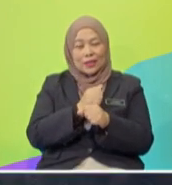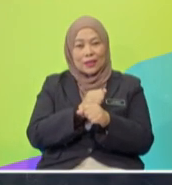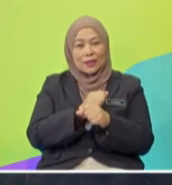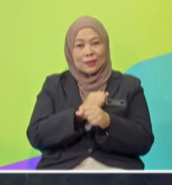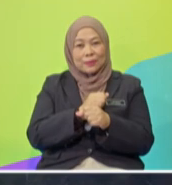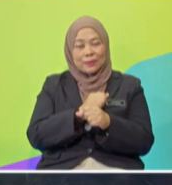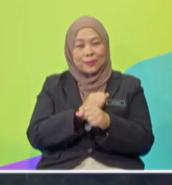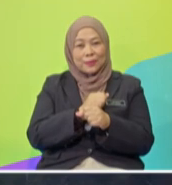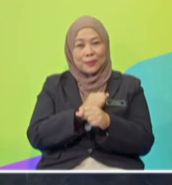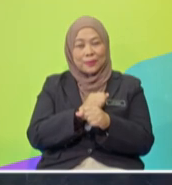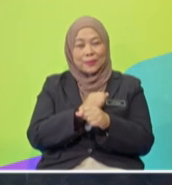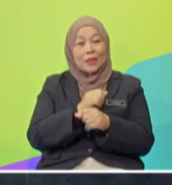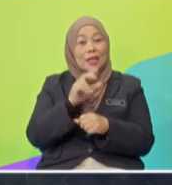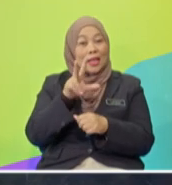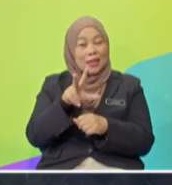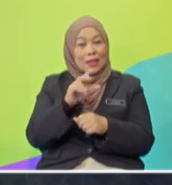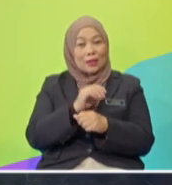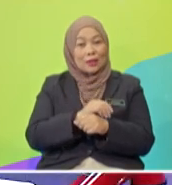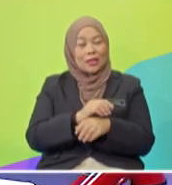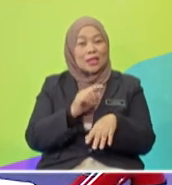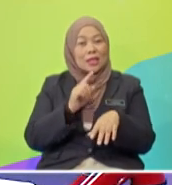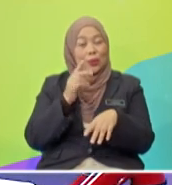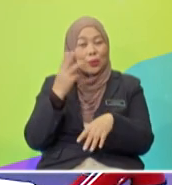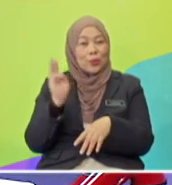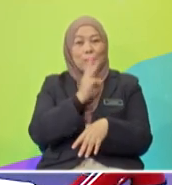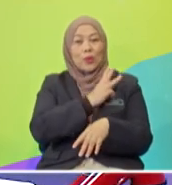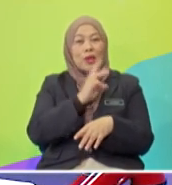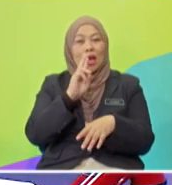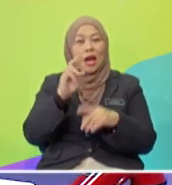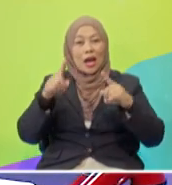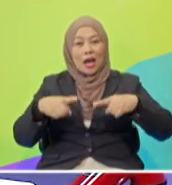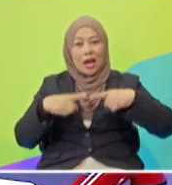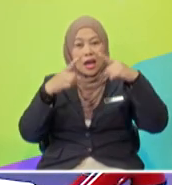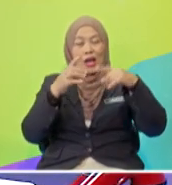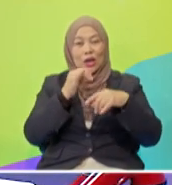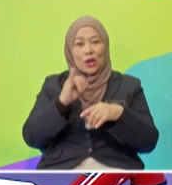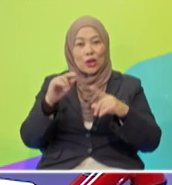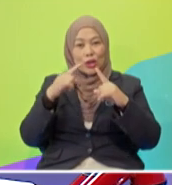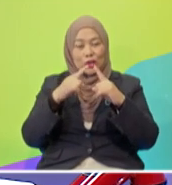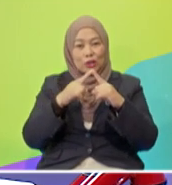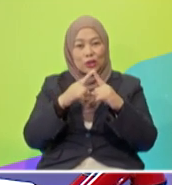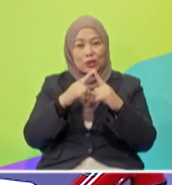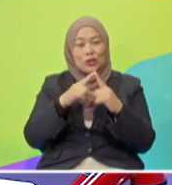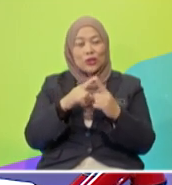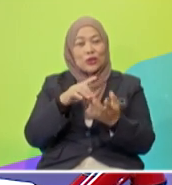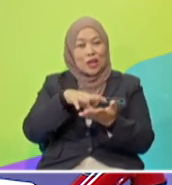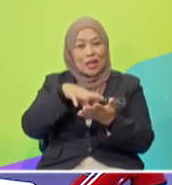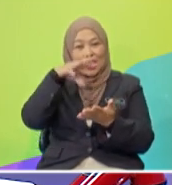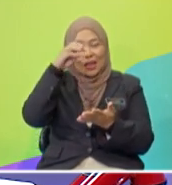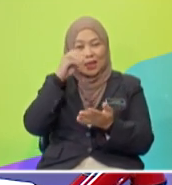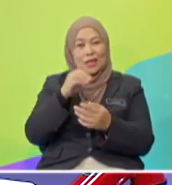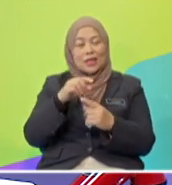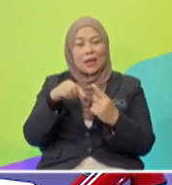And we're also going to recognize and sound out letters of the alphabet. Okay.